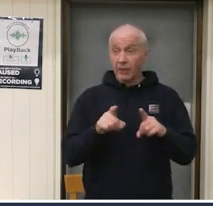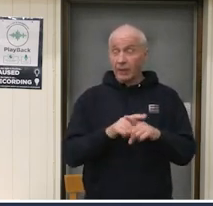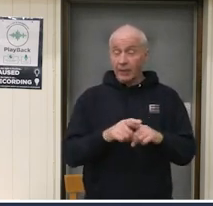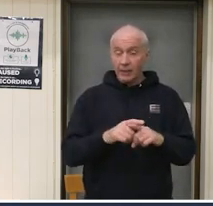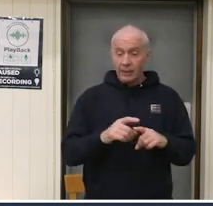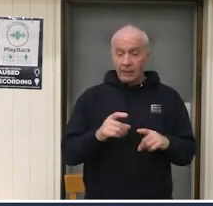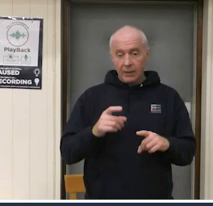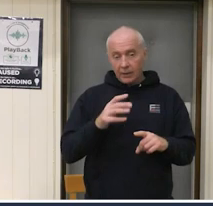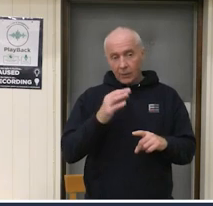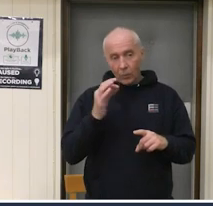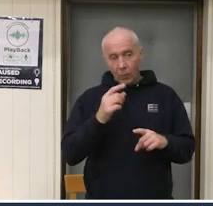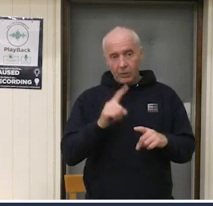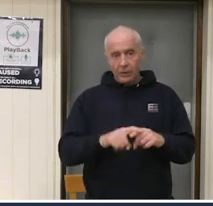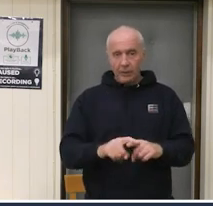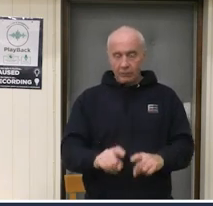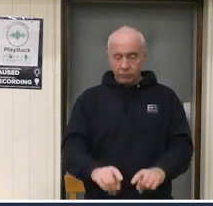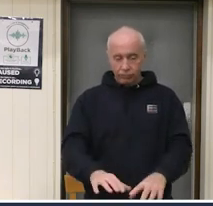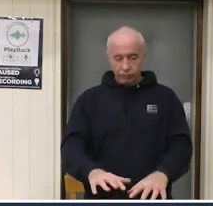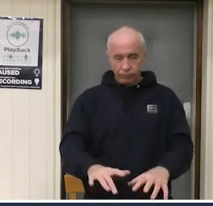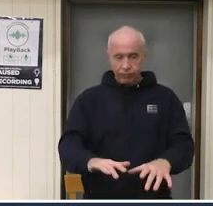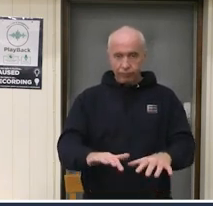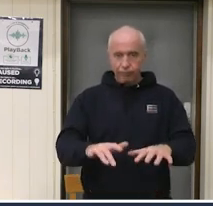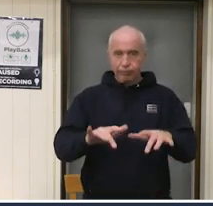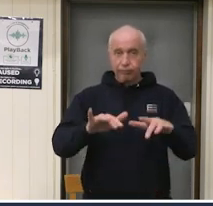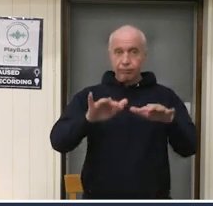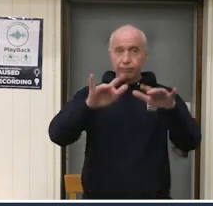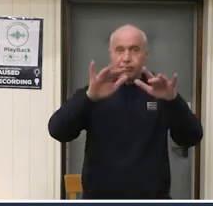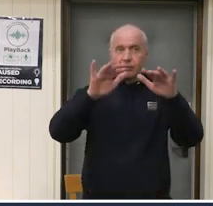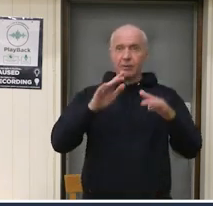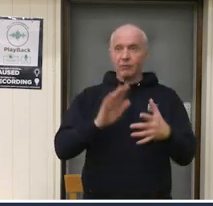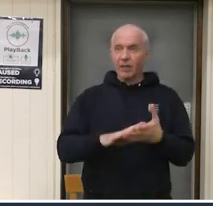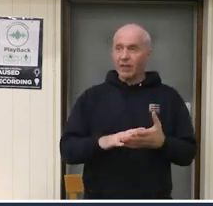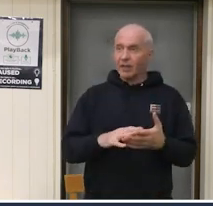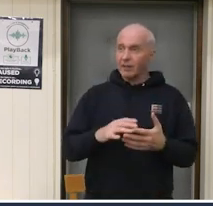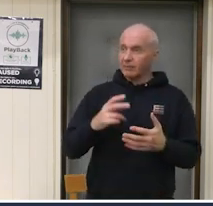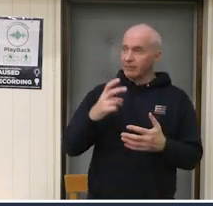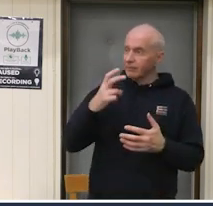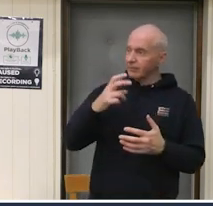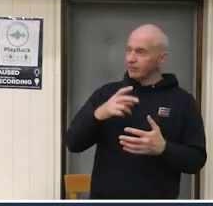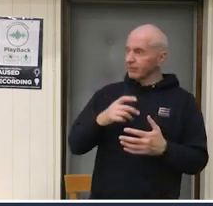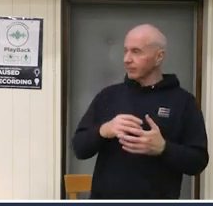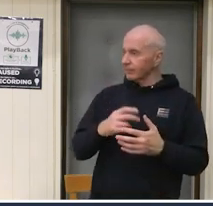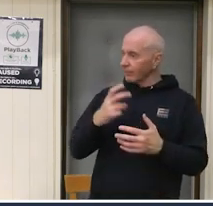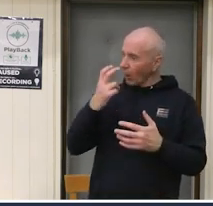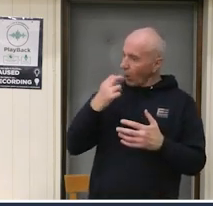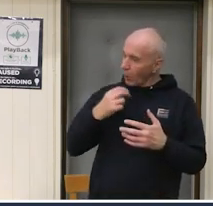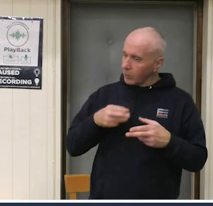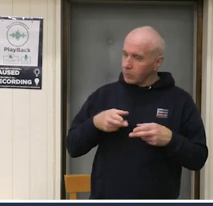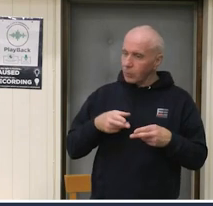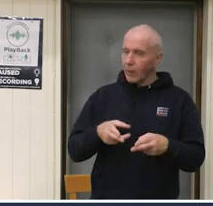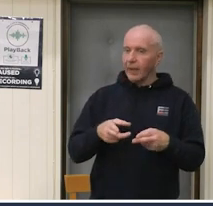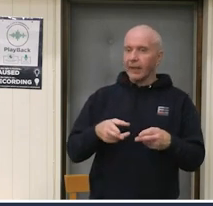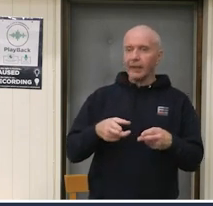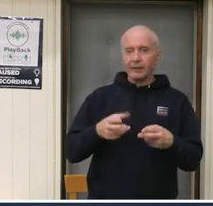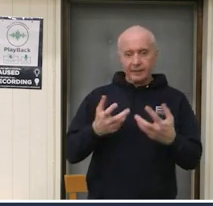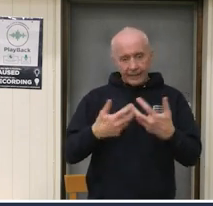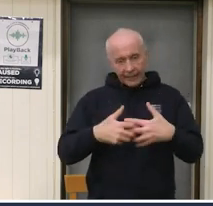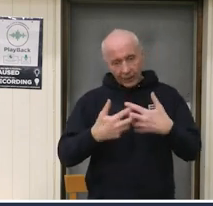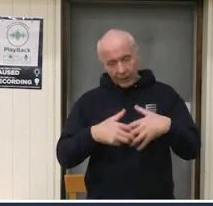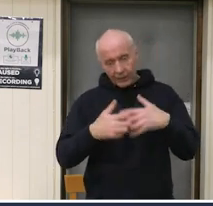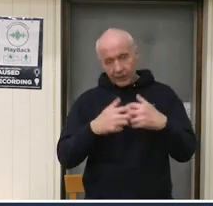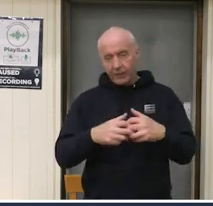to drive turbines. So it's a depressingly Victorian back end to what is a rather space age way of heating water, to be